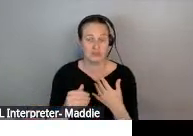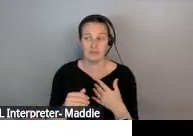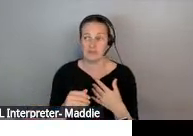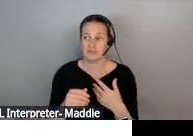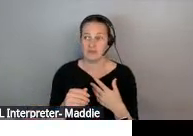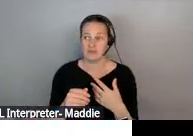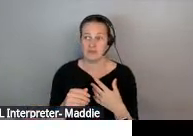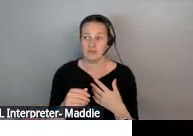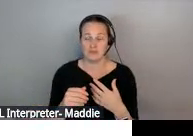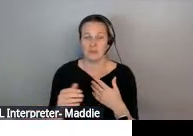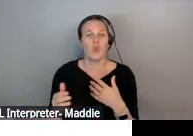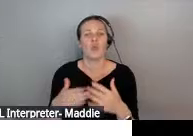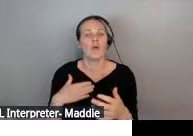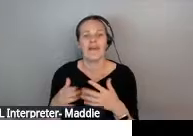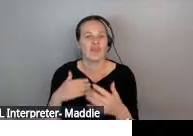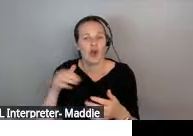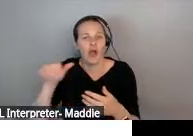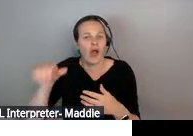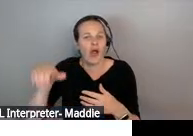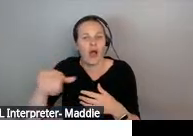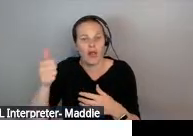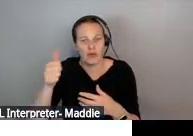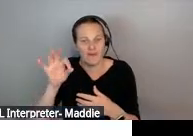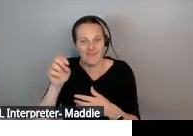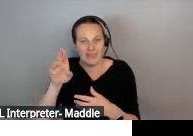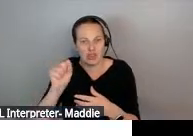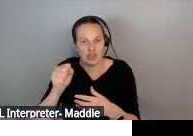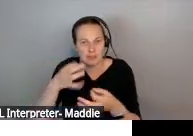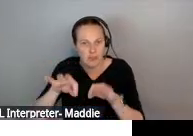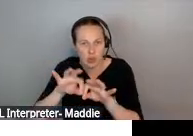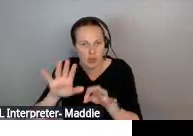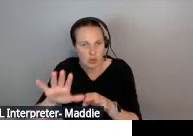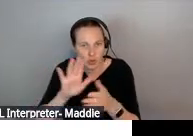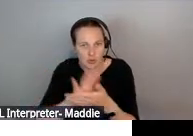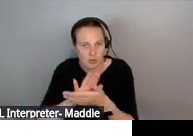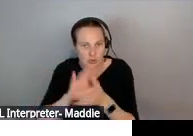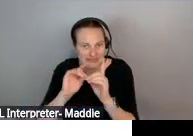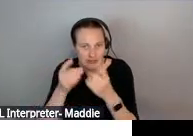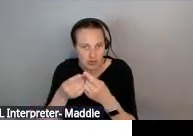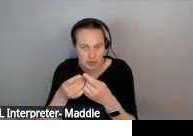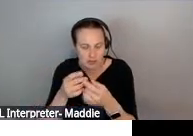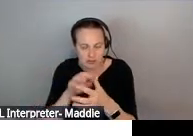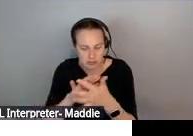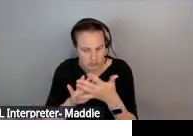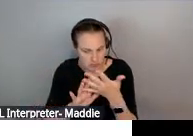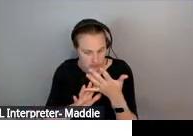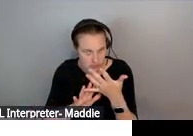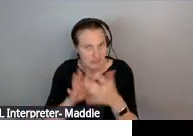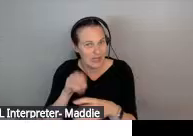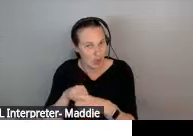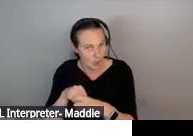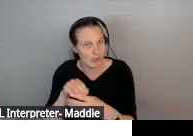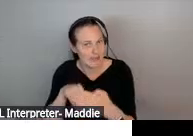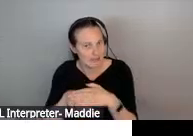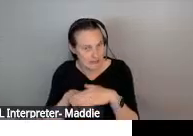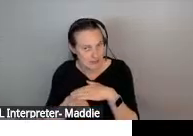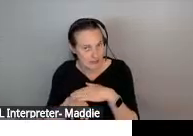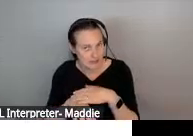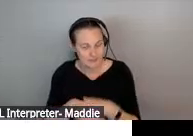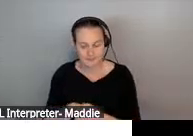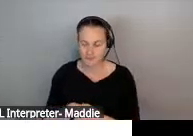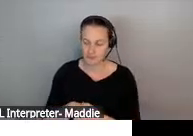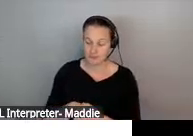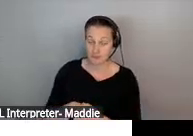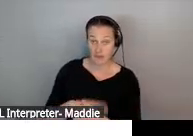and whatever other features are important to your school district. It means making sure that your contracts